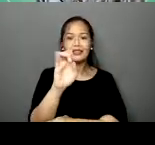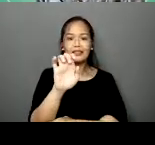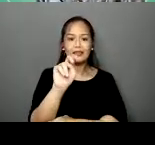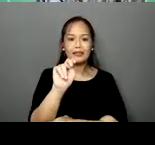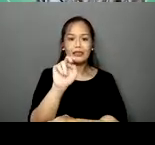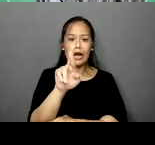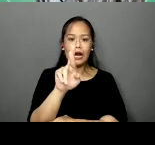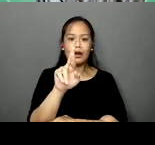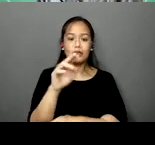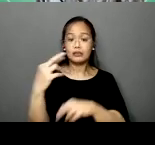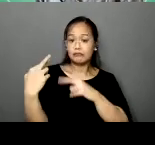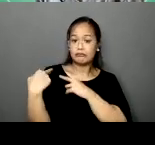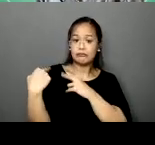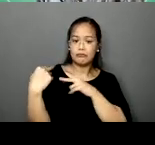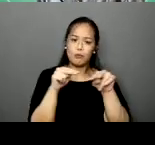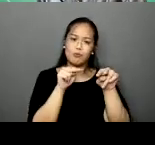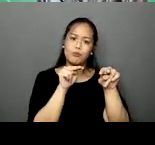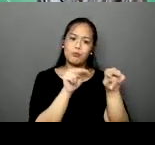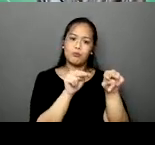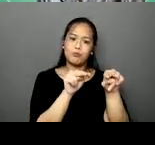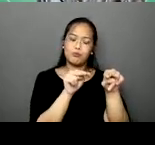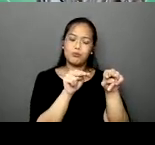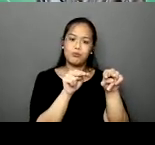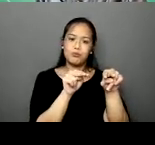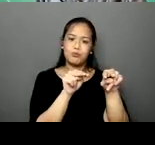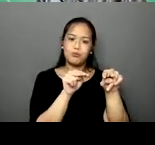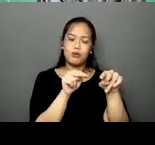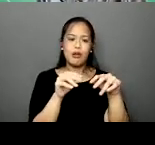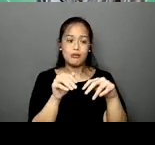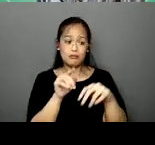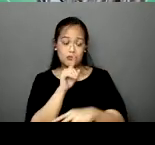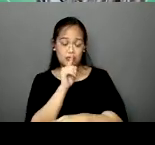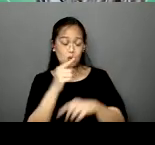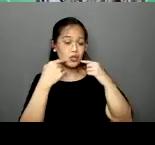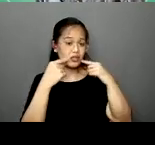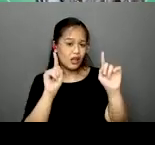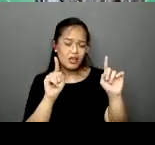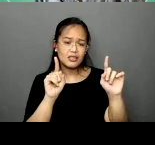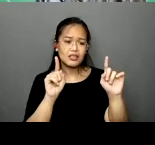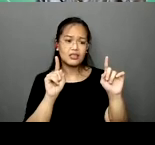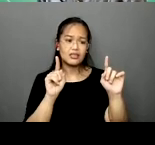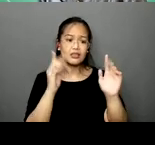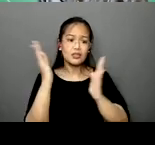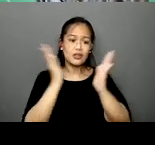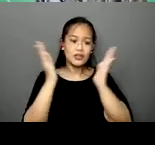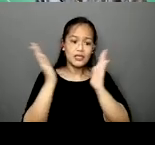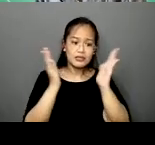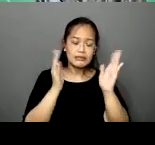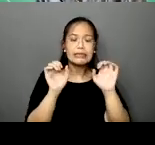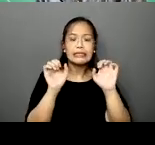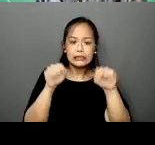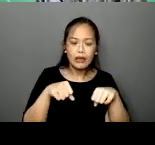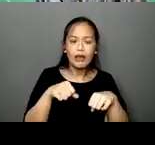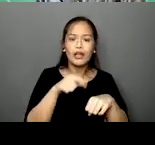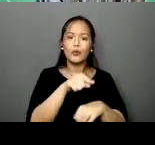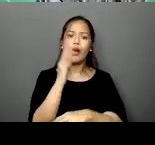And the success or how successful these services can be determined on the way